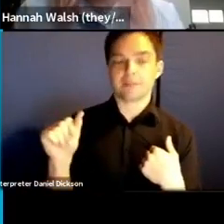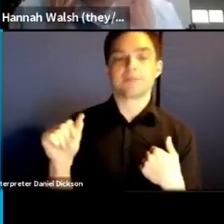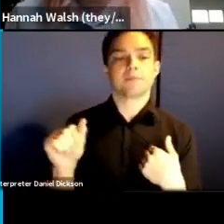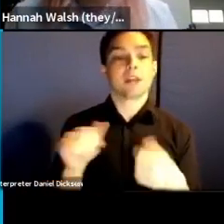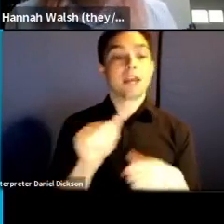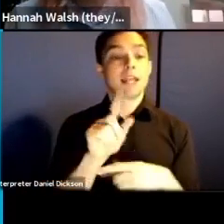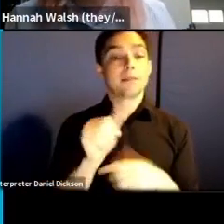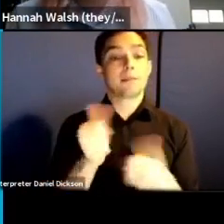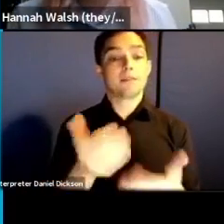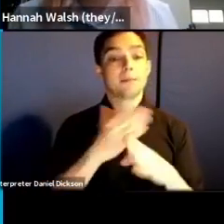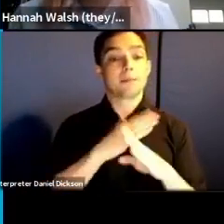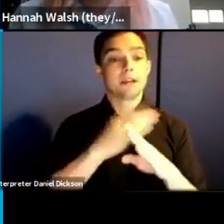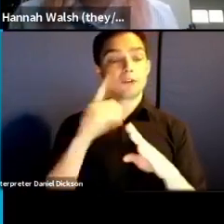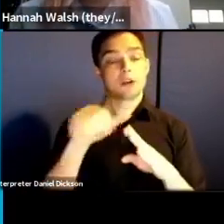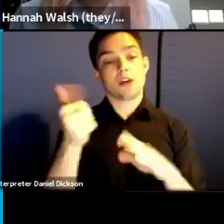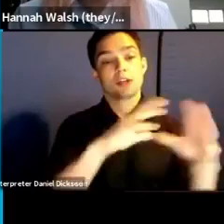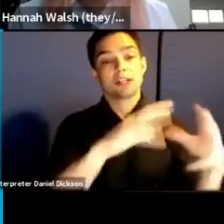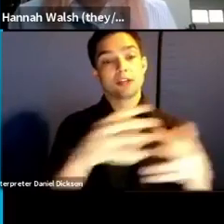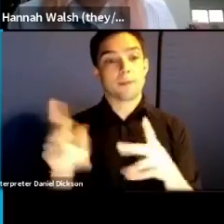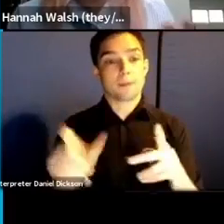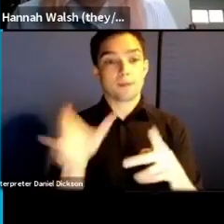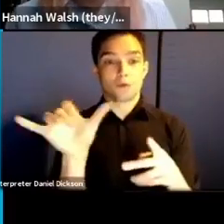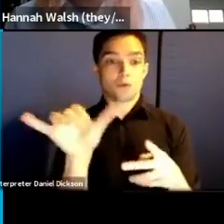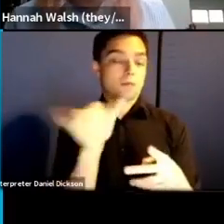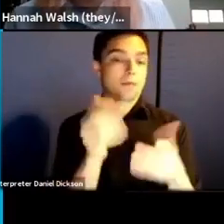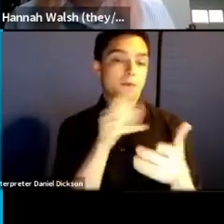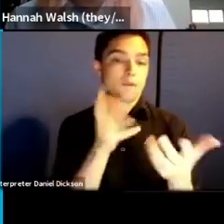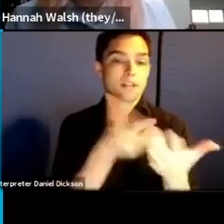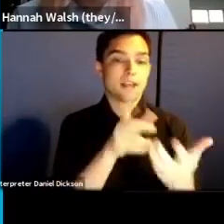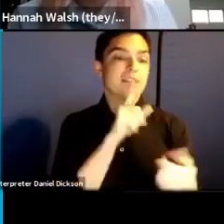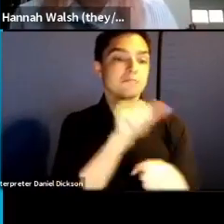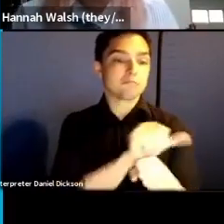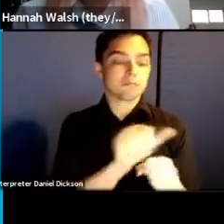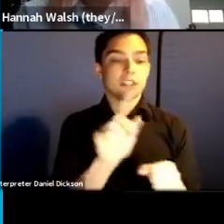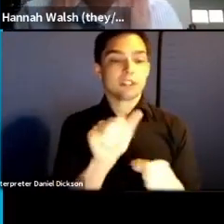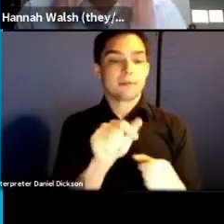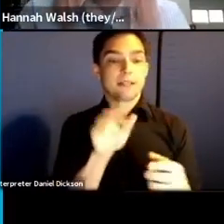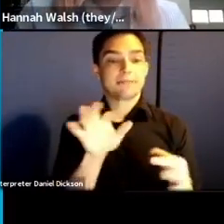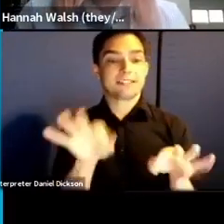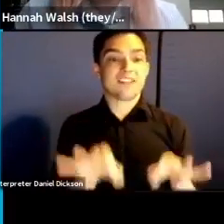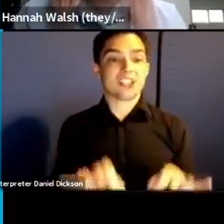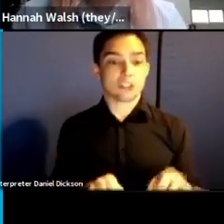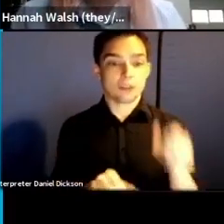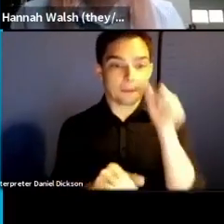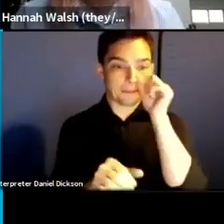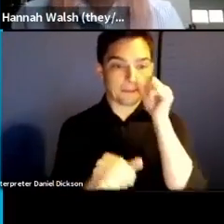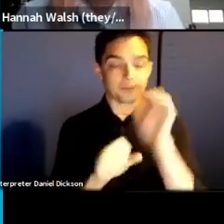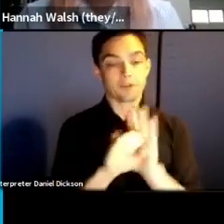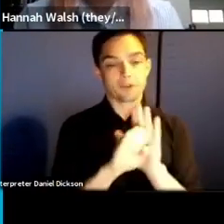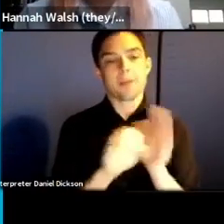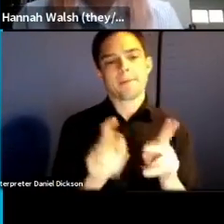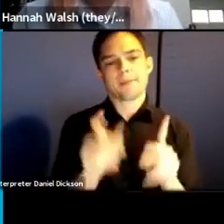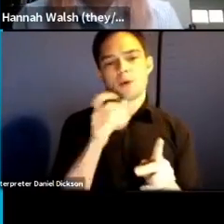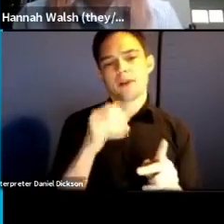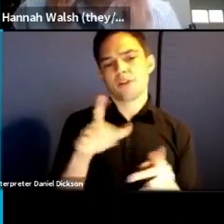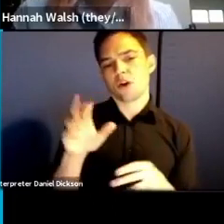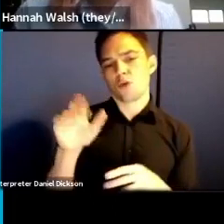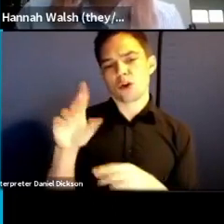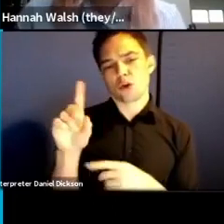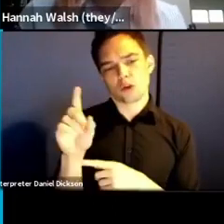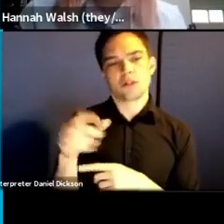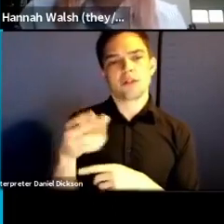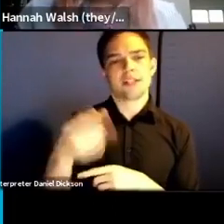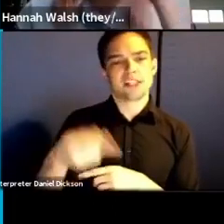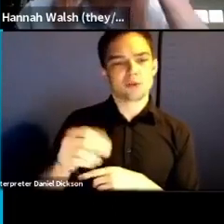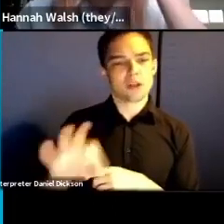provides protection to other categories of people who may not fit that actual disability definition. For example, individuals who have a record of or a history